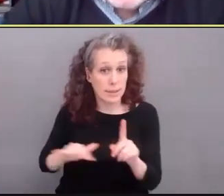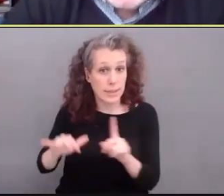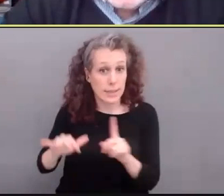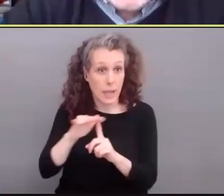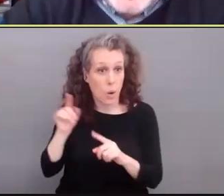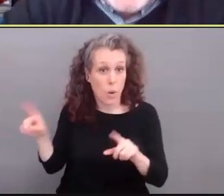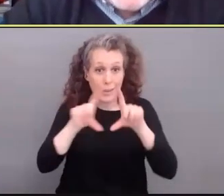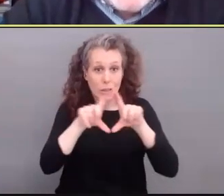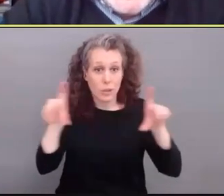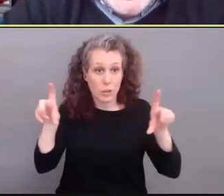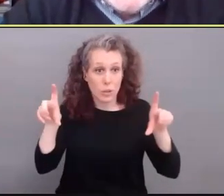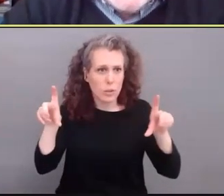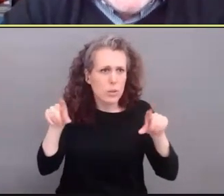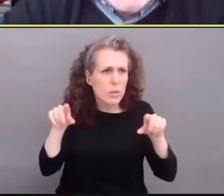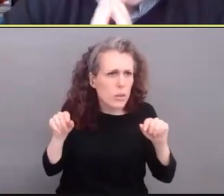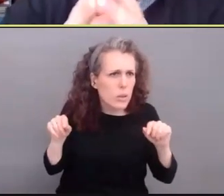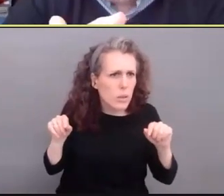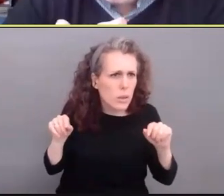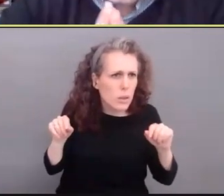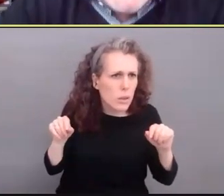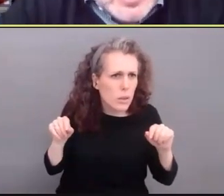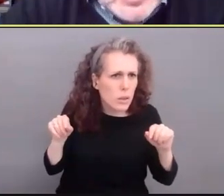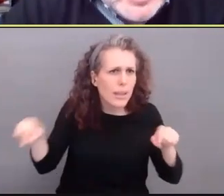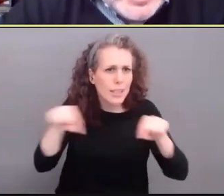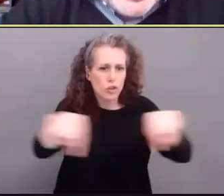square in design phase,